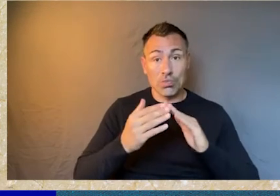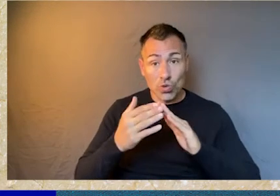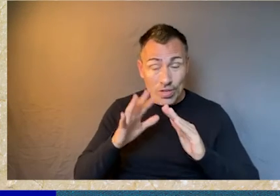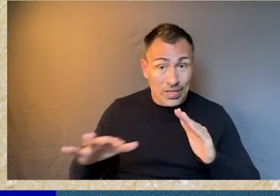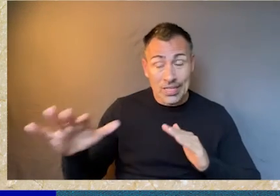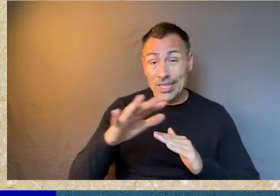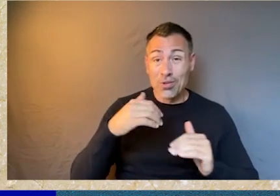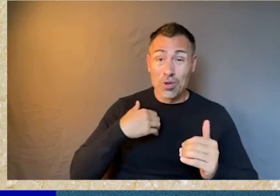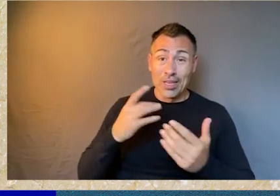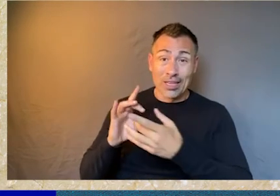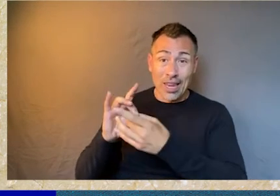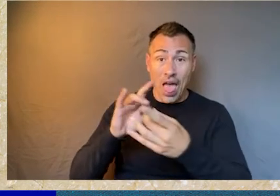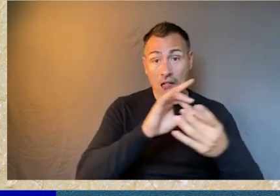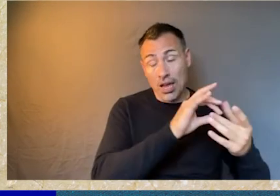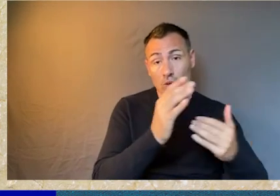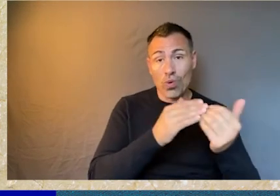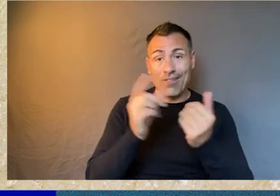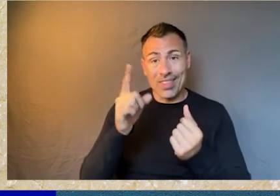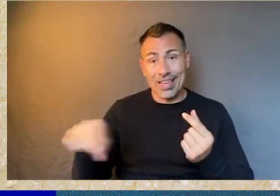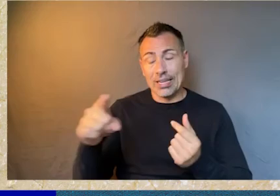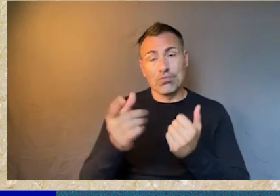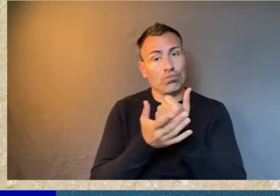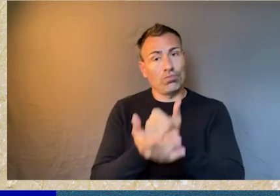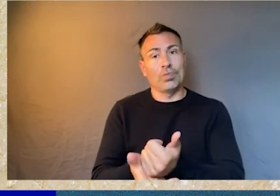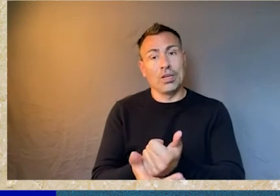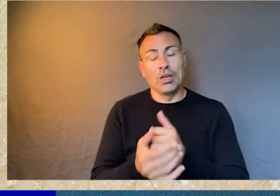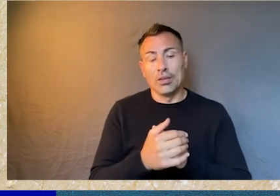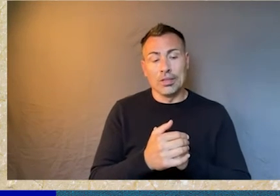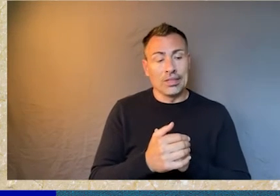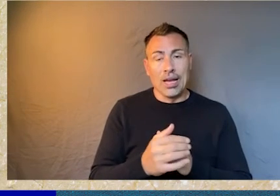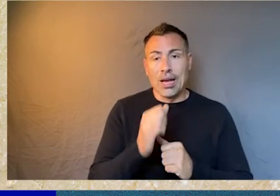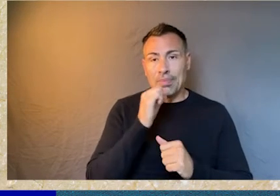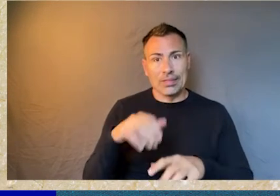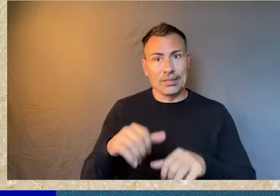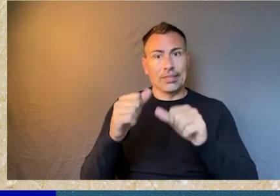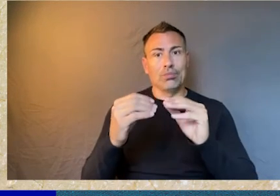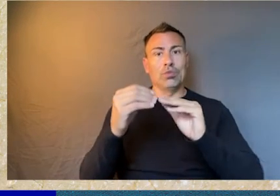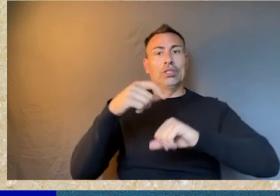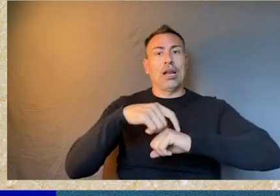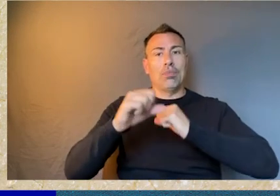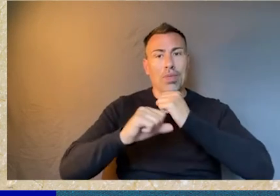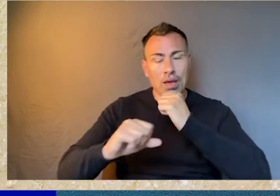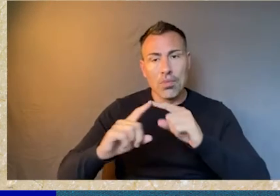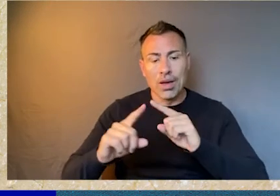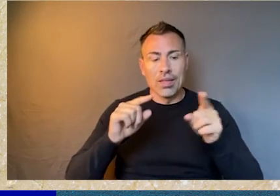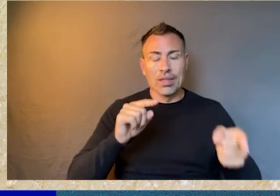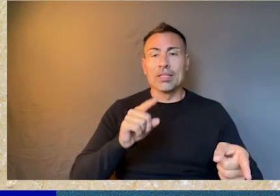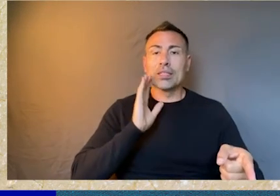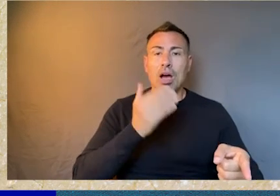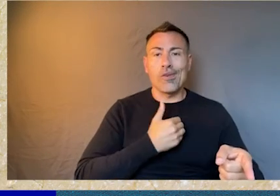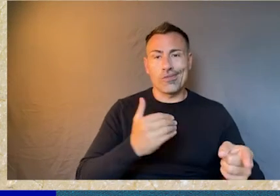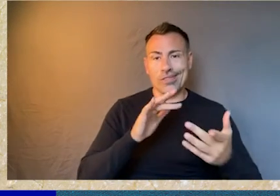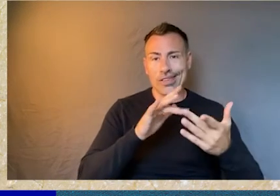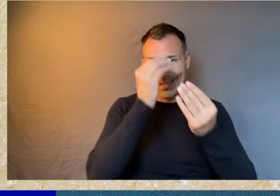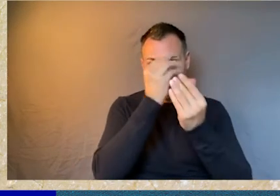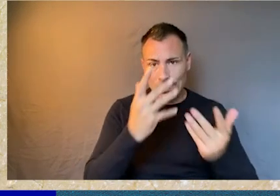whatever they need, we help them out. I won't take any more time, but these are our contact